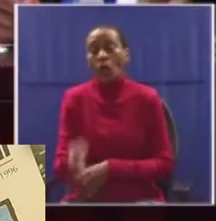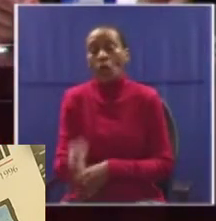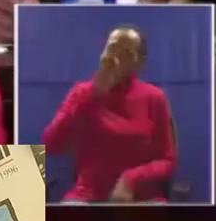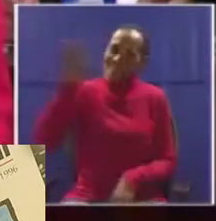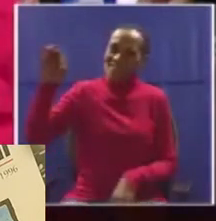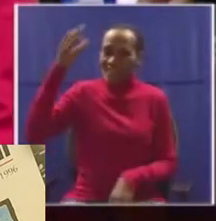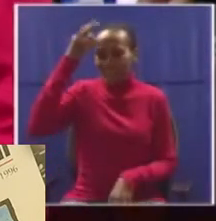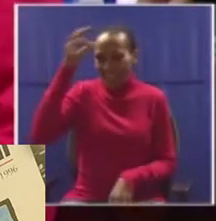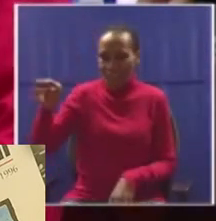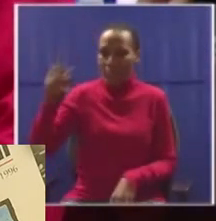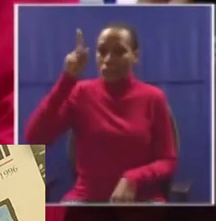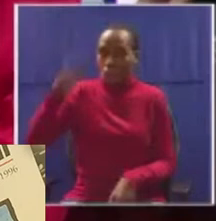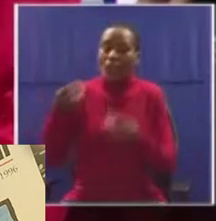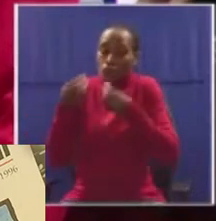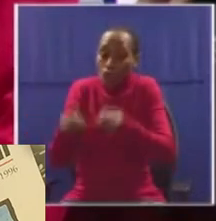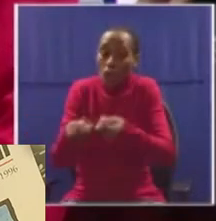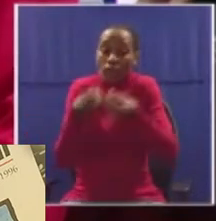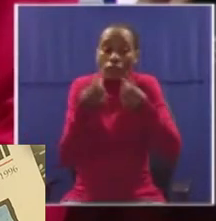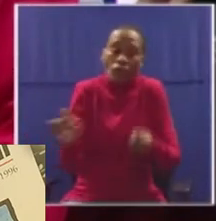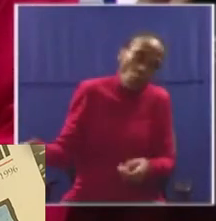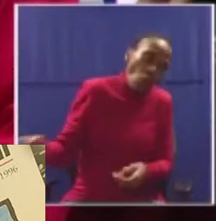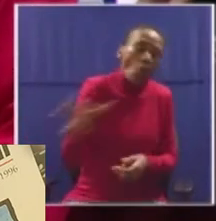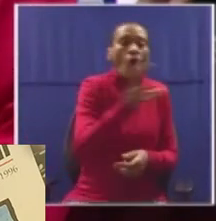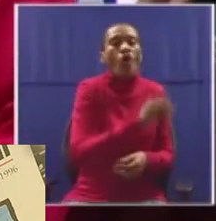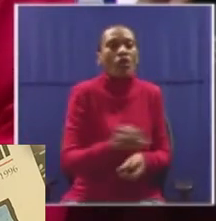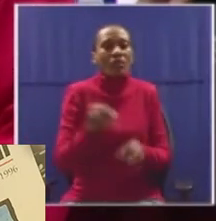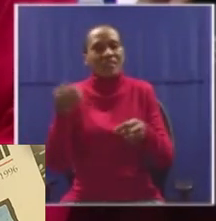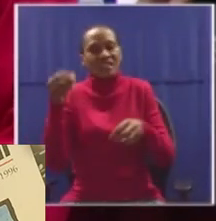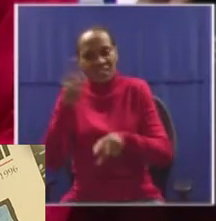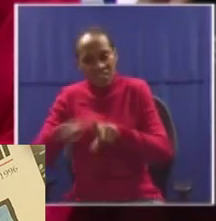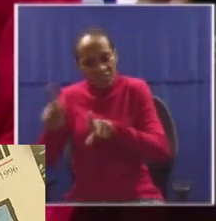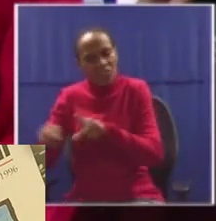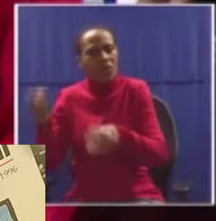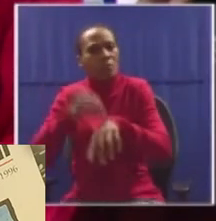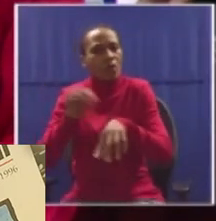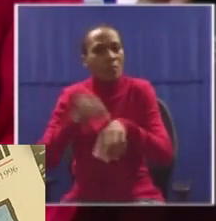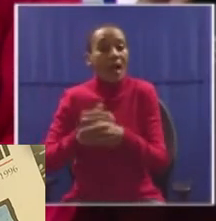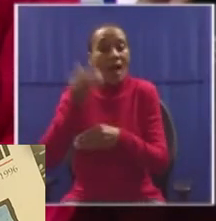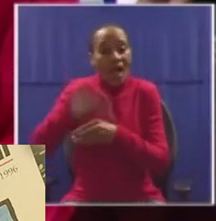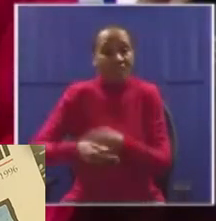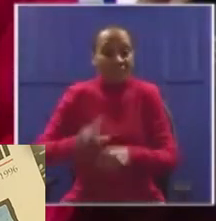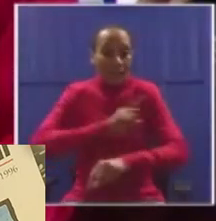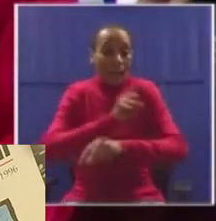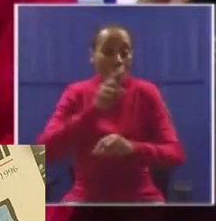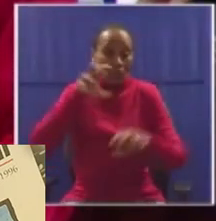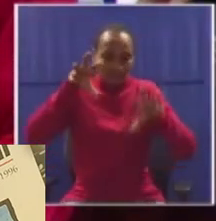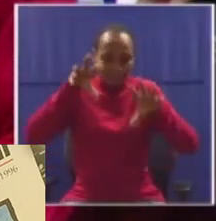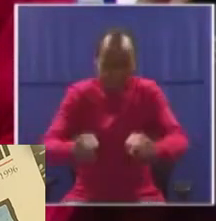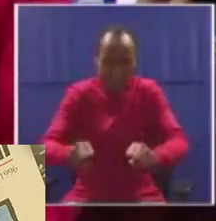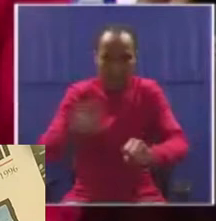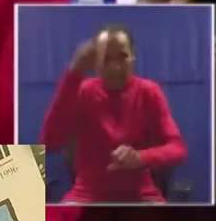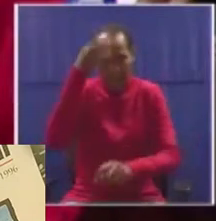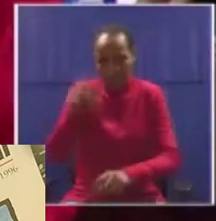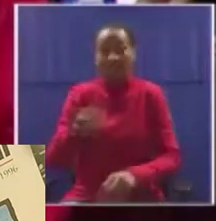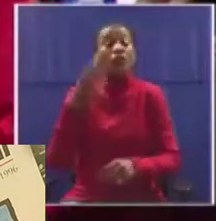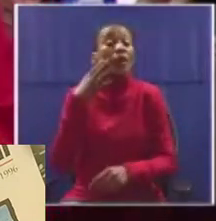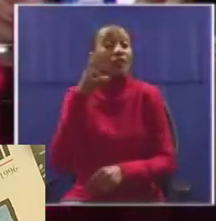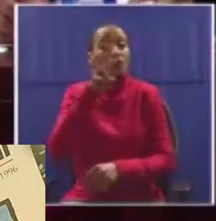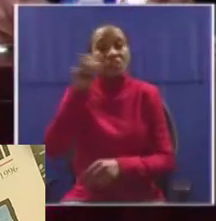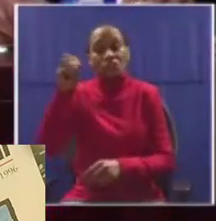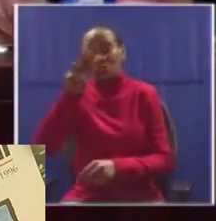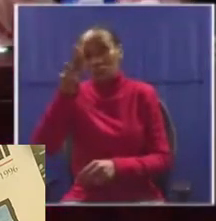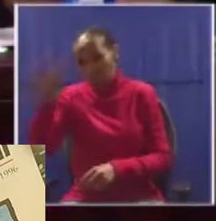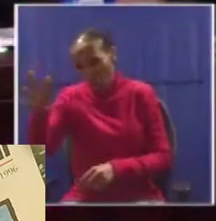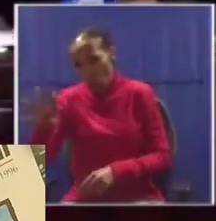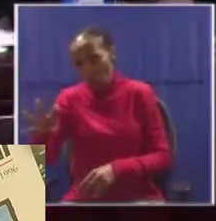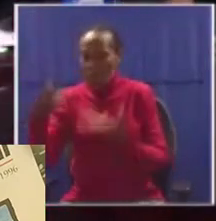government will deal decisively with illicit Financial flows after we take power in 2024 thank you